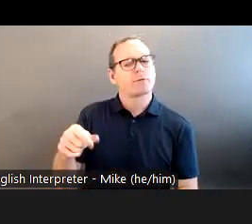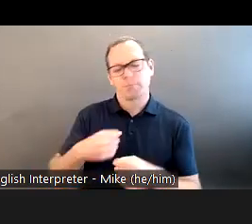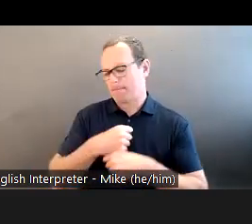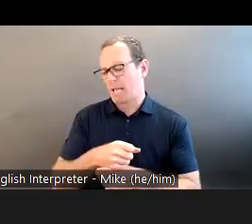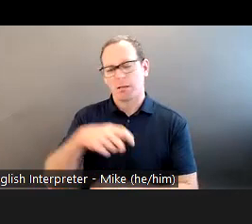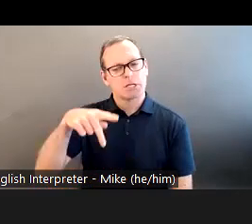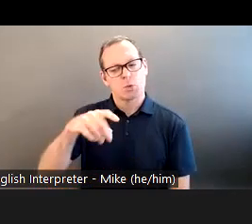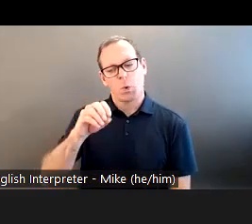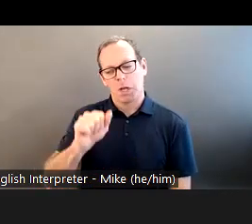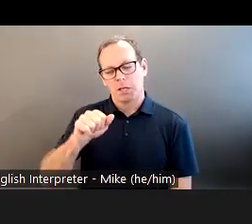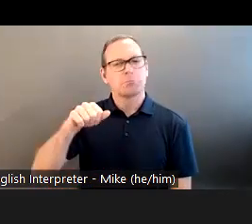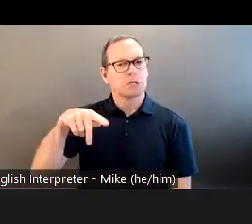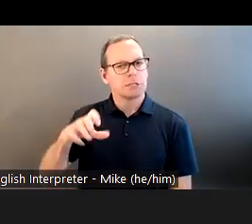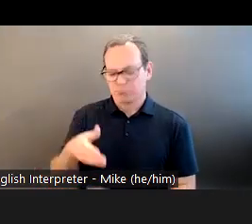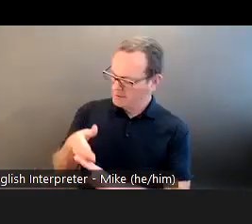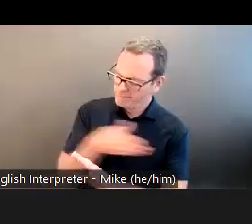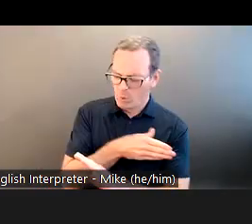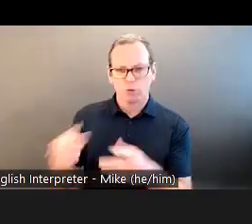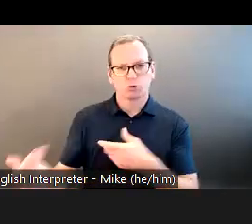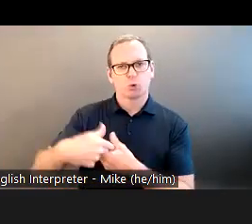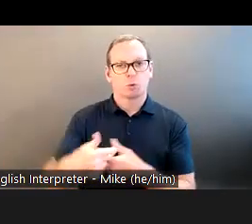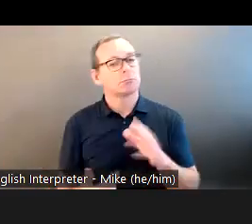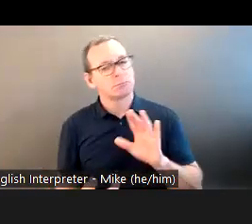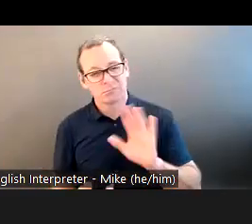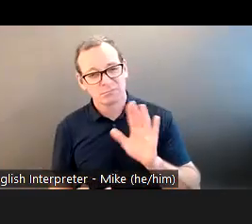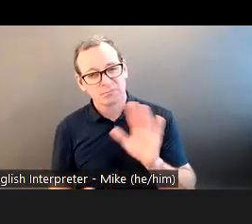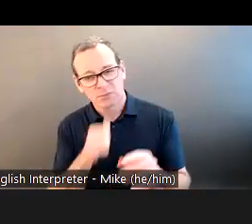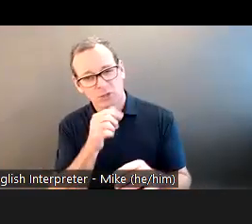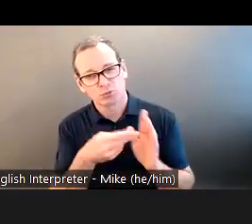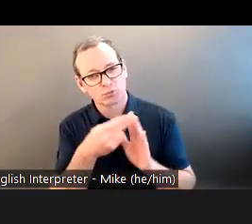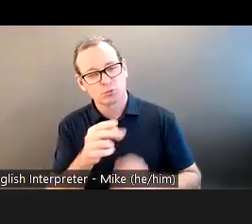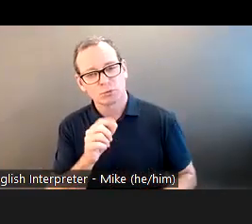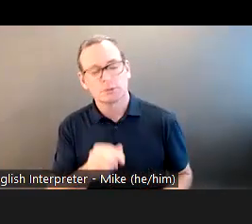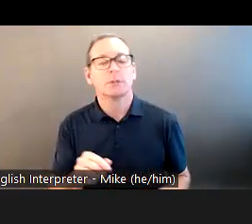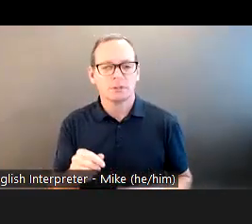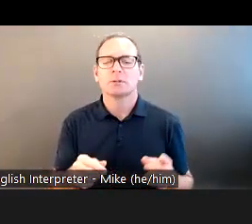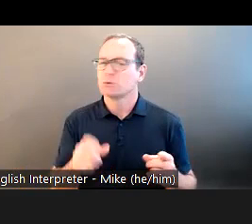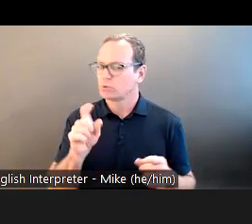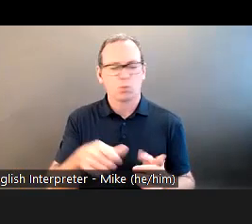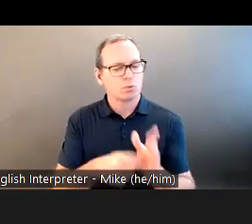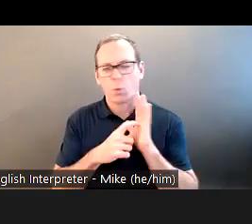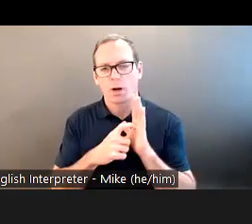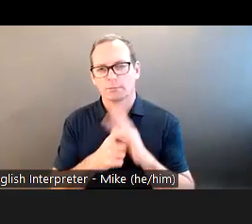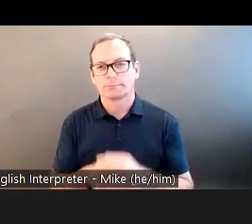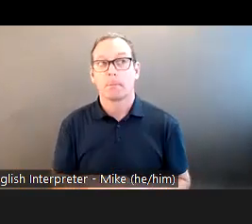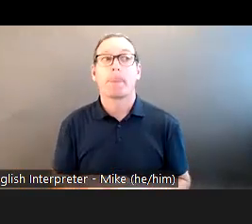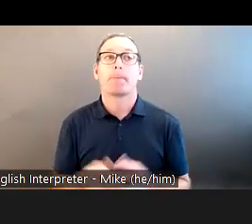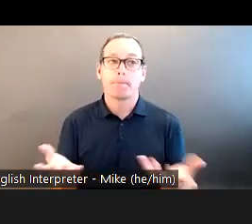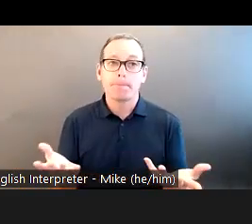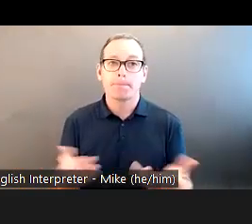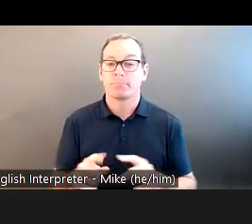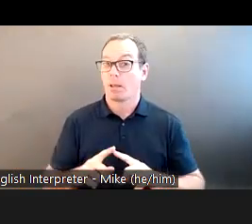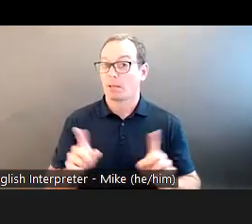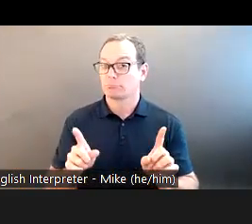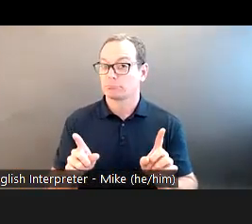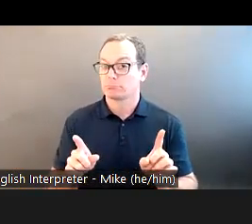hear that a lot of, they say I have to have it. You do not need to have this document. But if you are living in a long-term care home